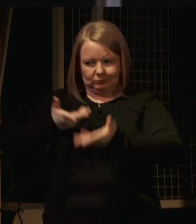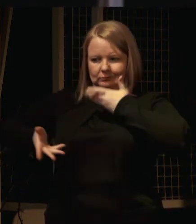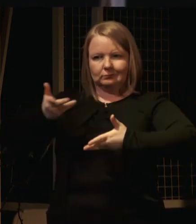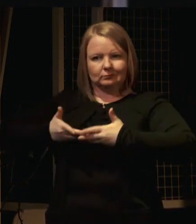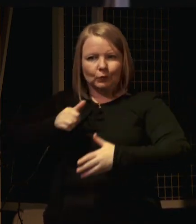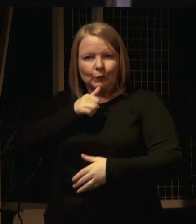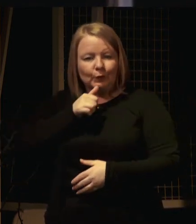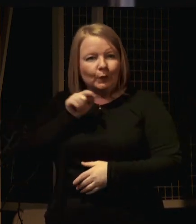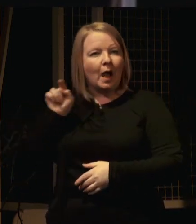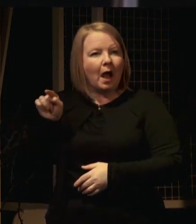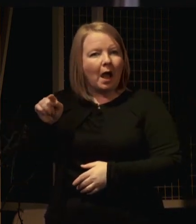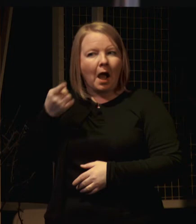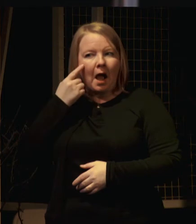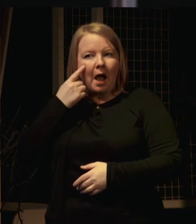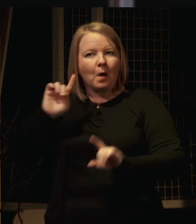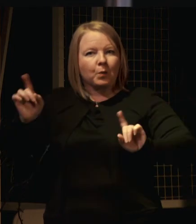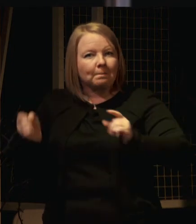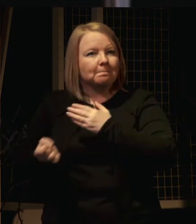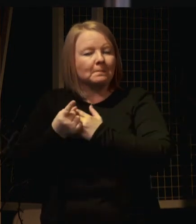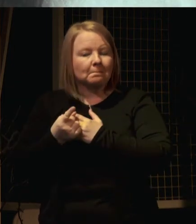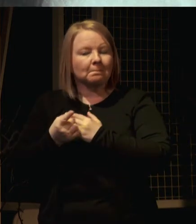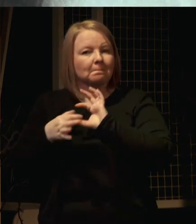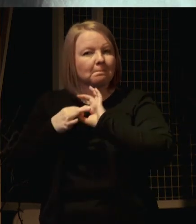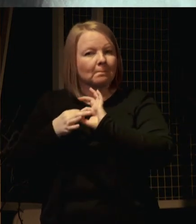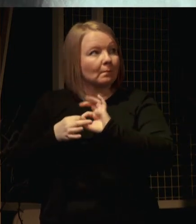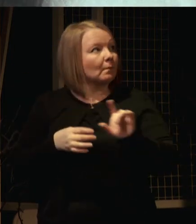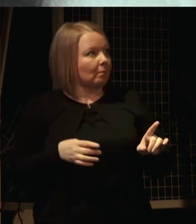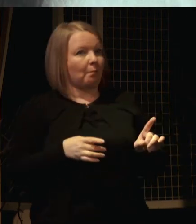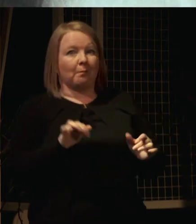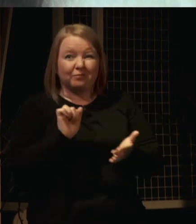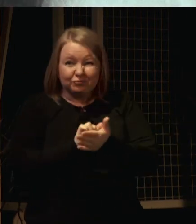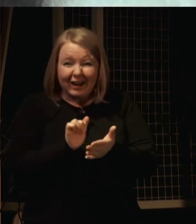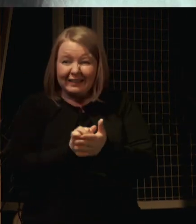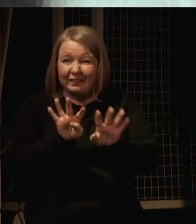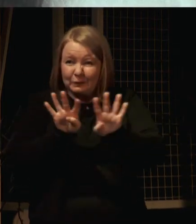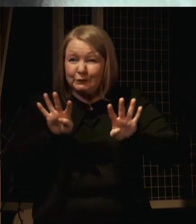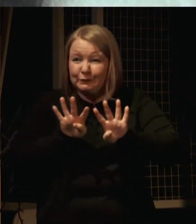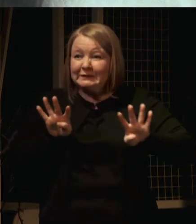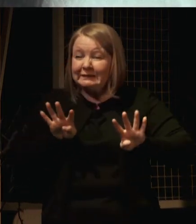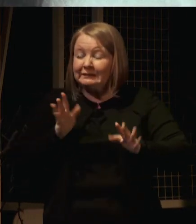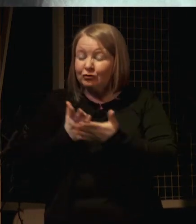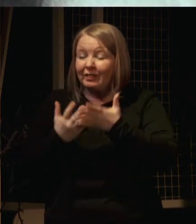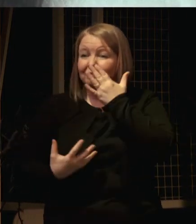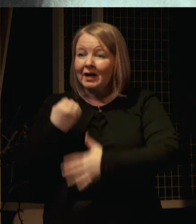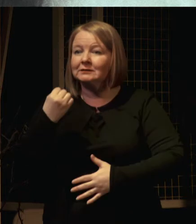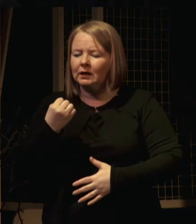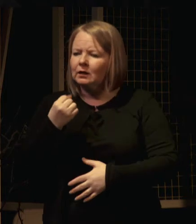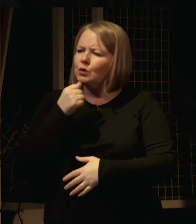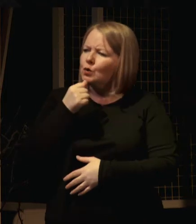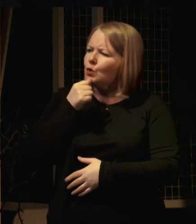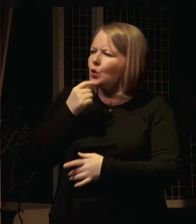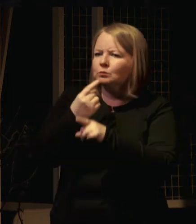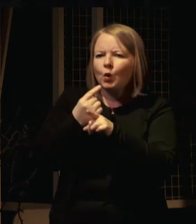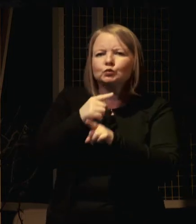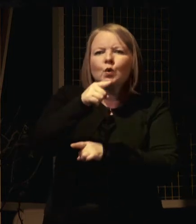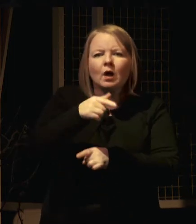anybody who knew anything about the Jack the Ripper connection. I mean, of course, that's what they were going there to find out. They were trying to find out, first of all, who spoke to Ellen